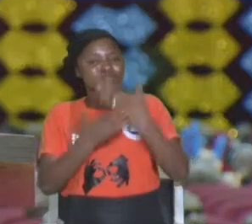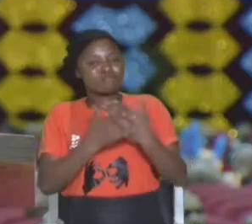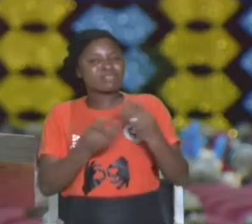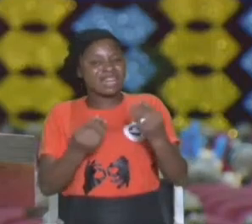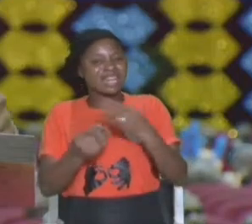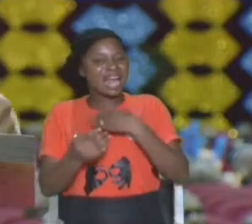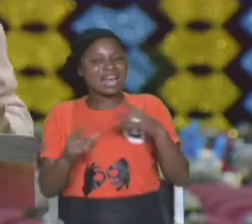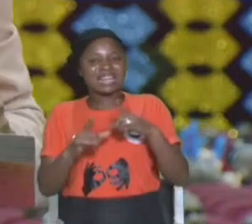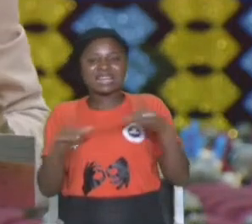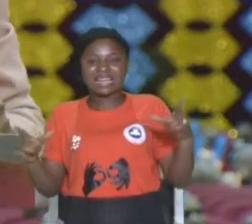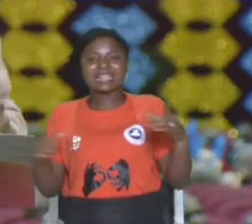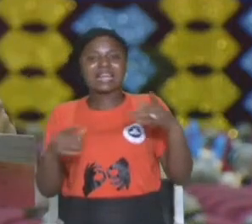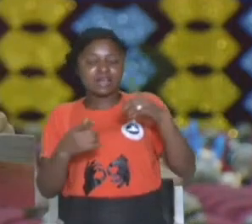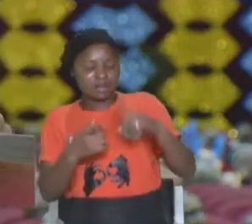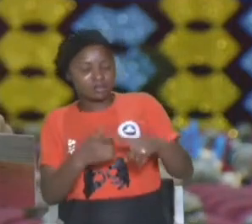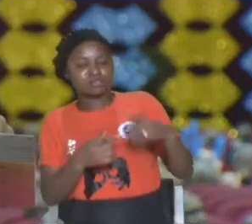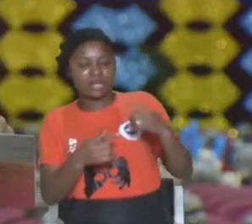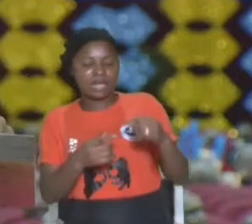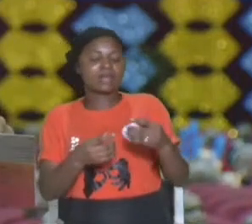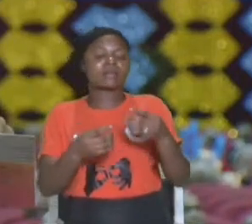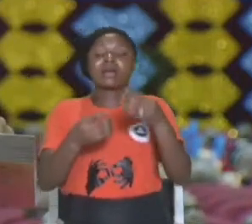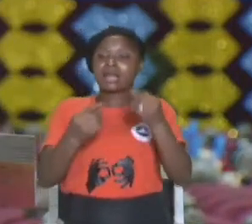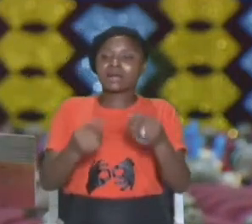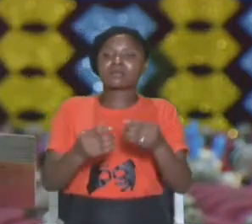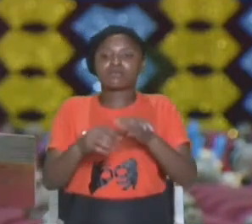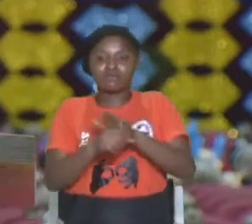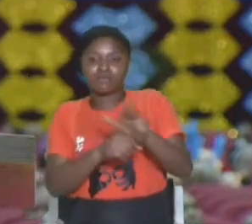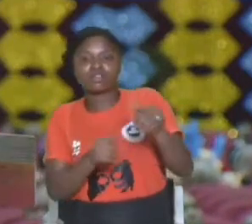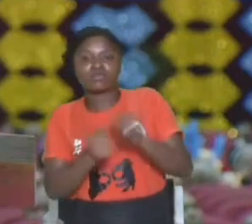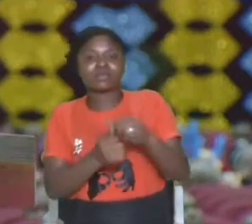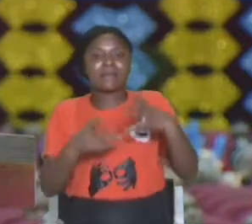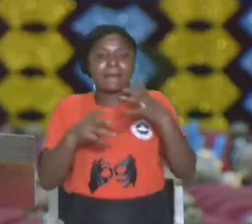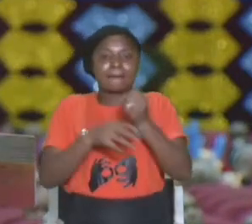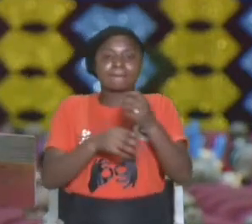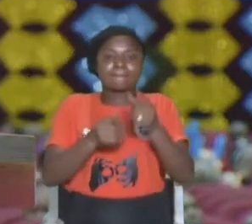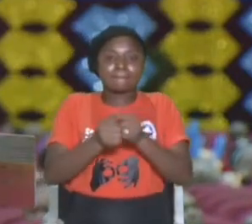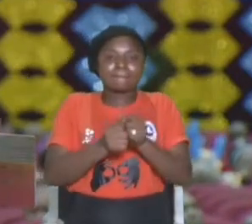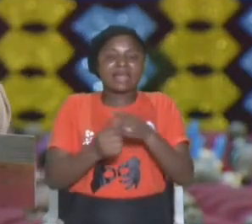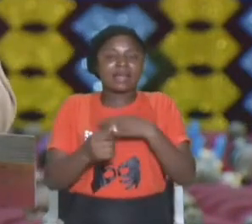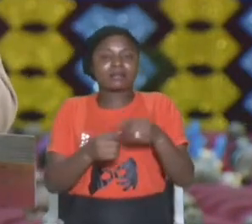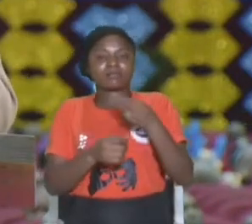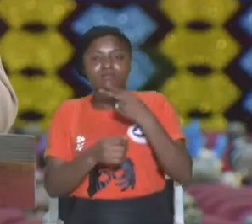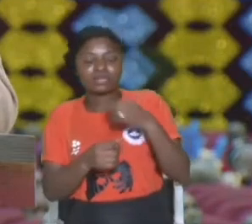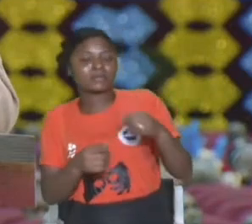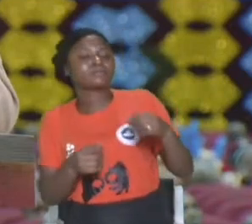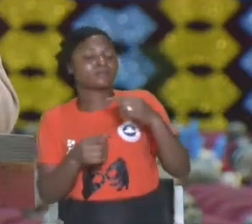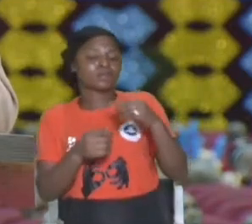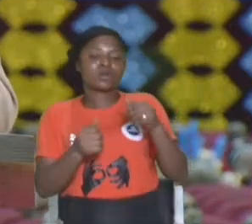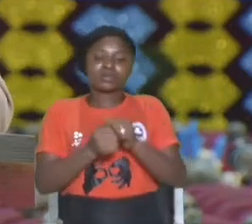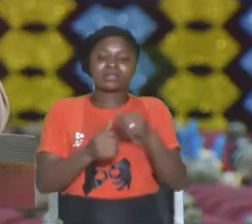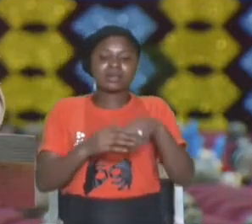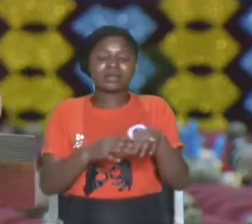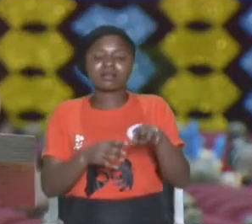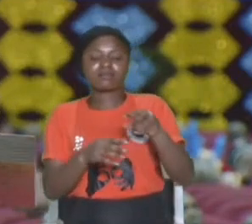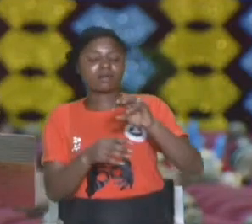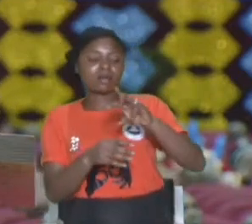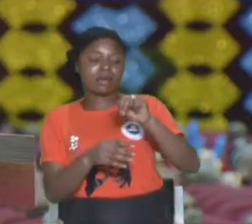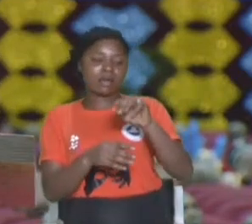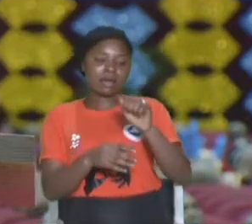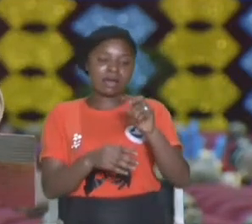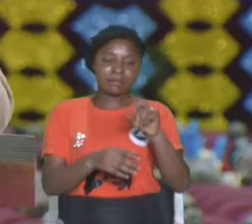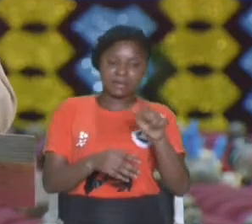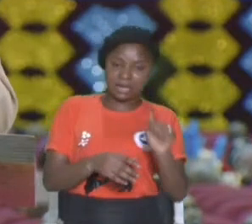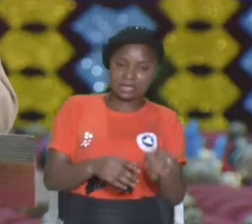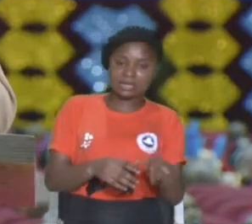large unto a land flowing with milk and honey, unto the place of the Canaanites, and the Hittites, and the Amorites,